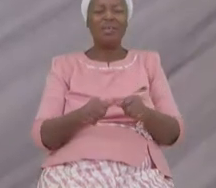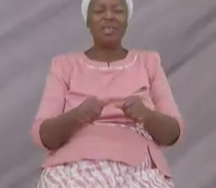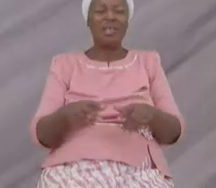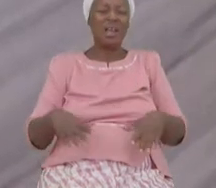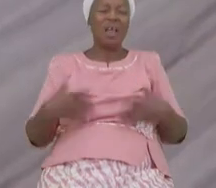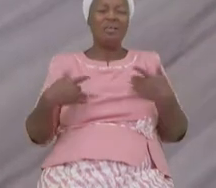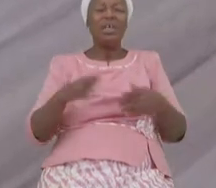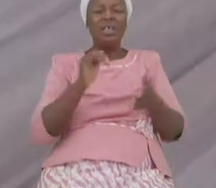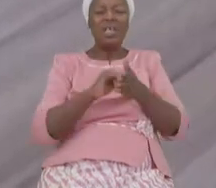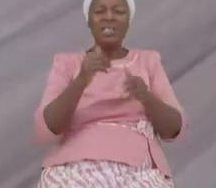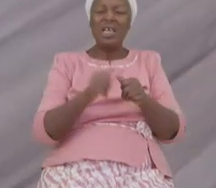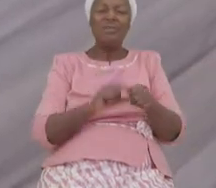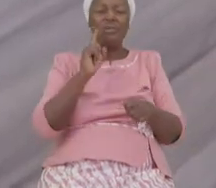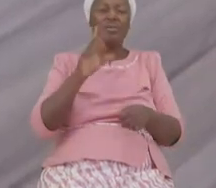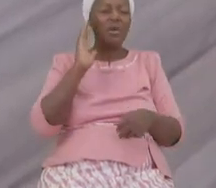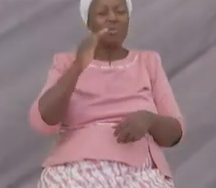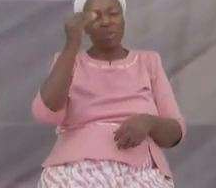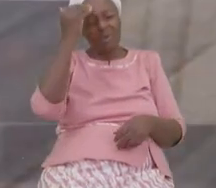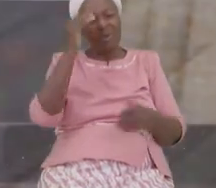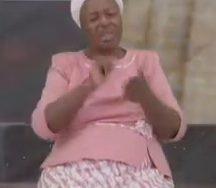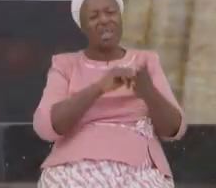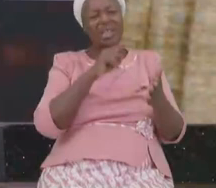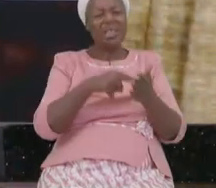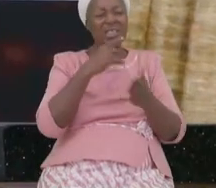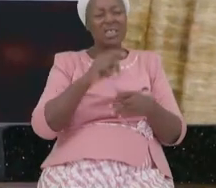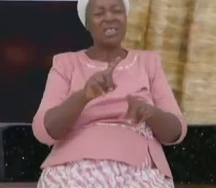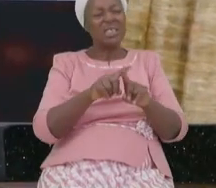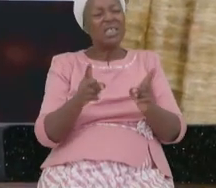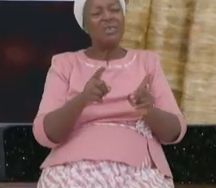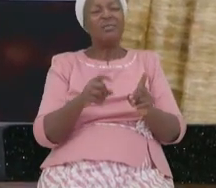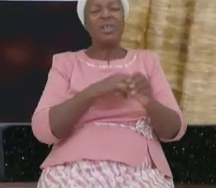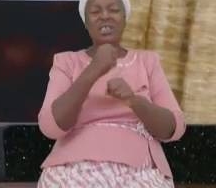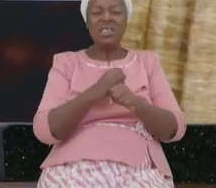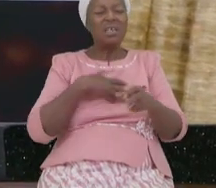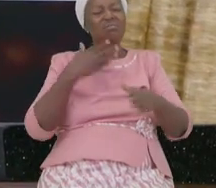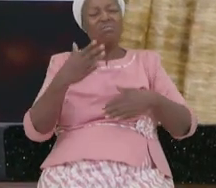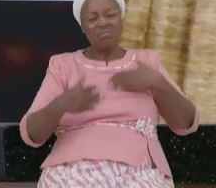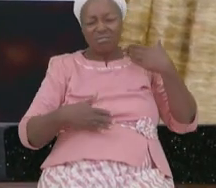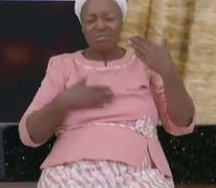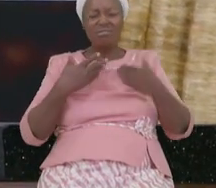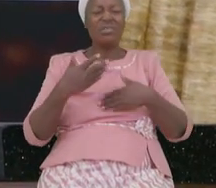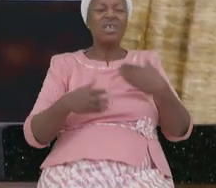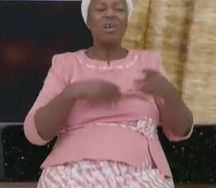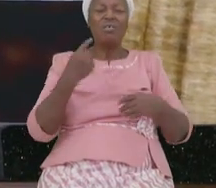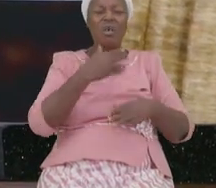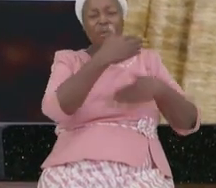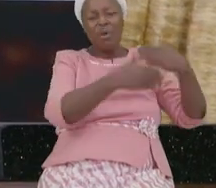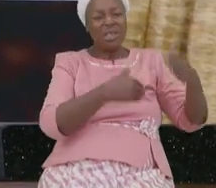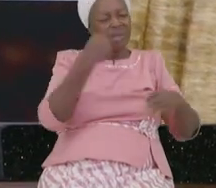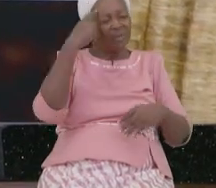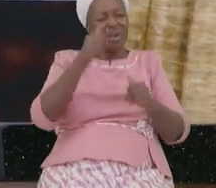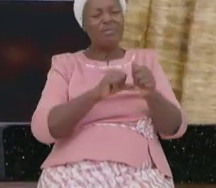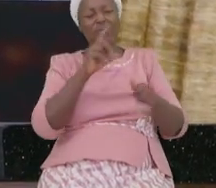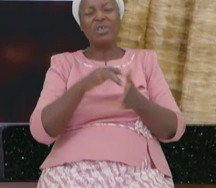that everybody will know this is a different year, joyful, happy, hopeful, progressive for